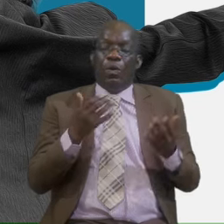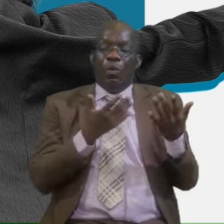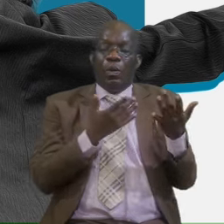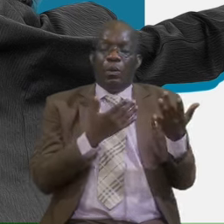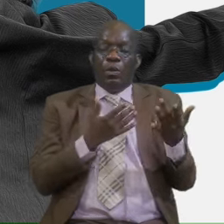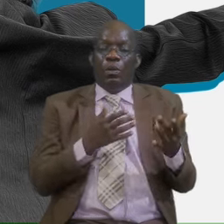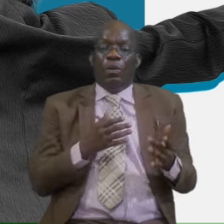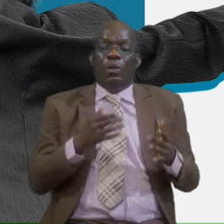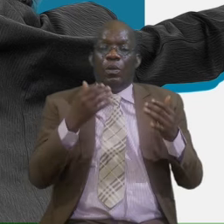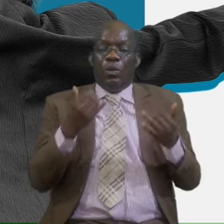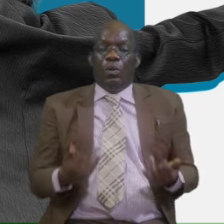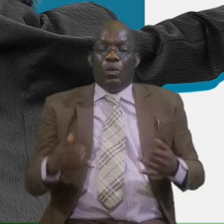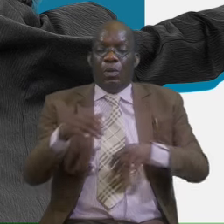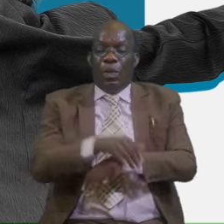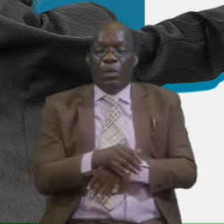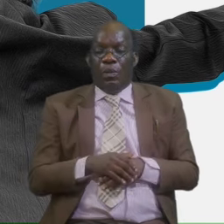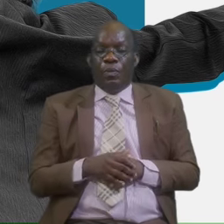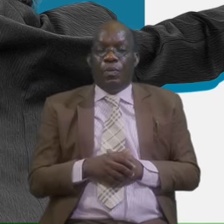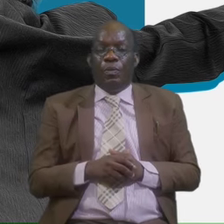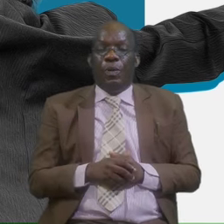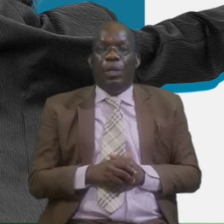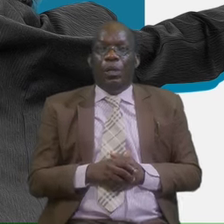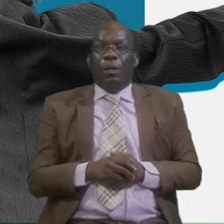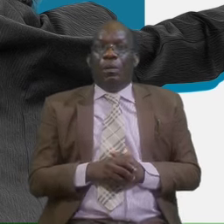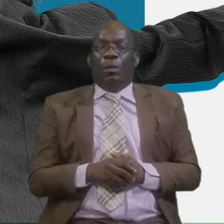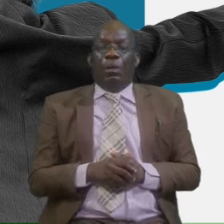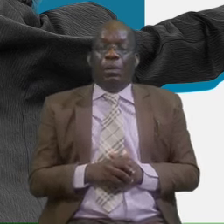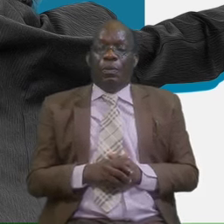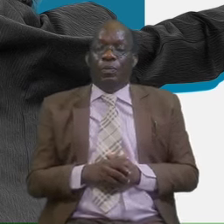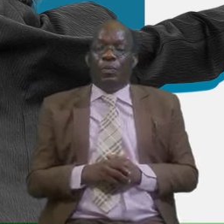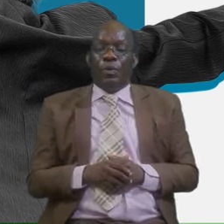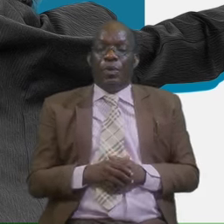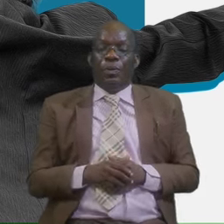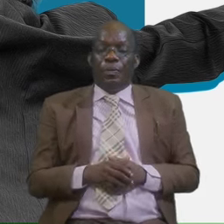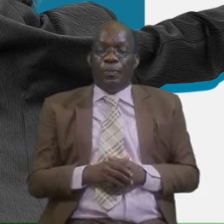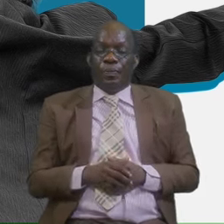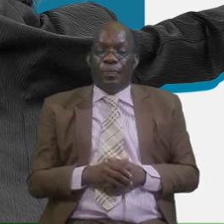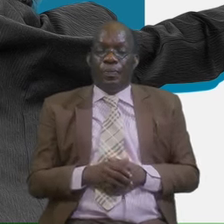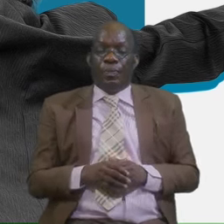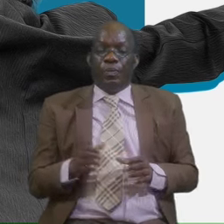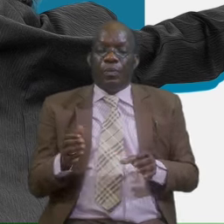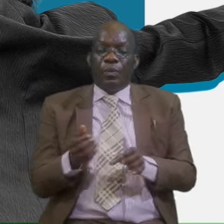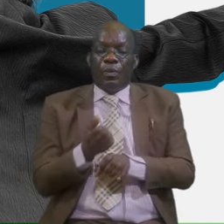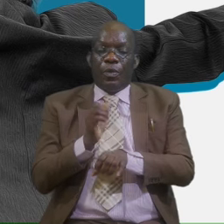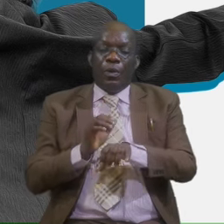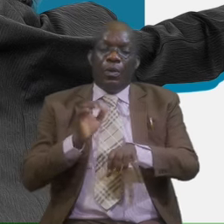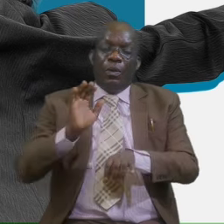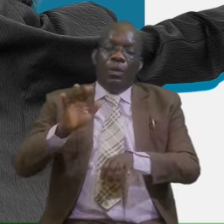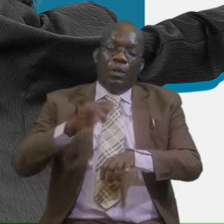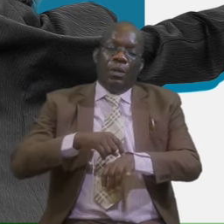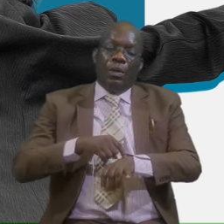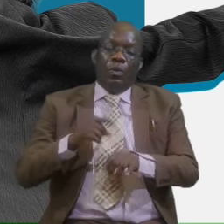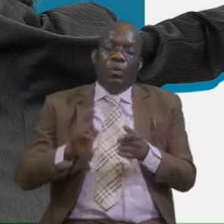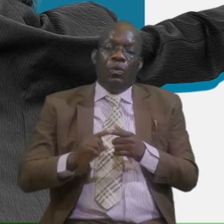tonight. So take your time and attend to everybody. Please, may I know